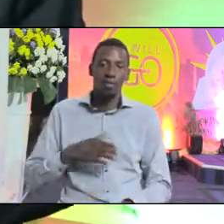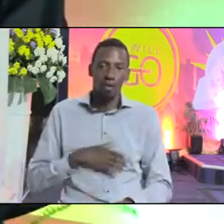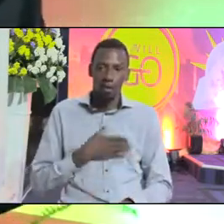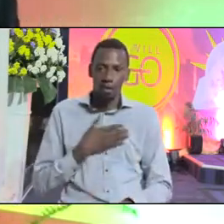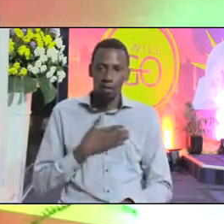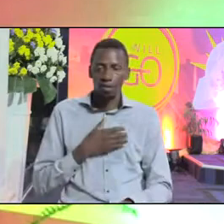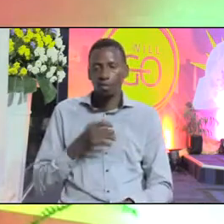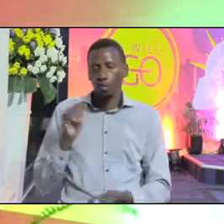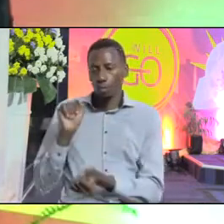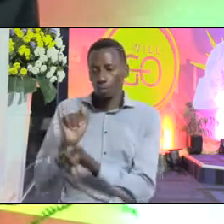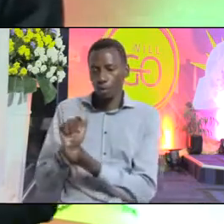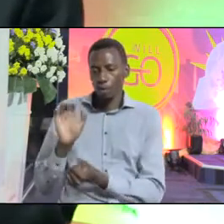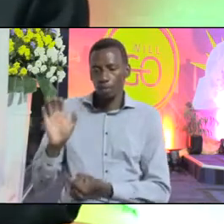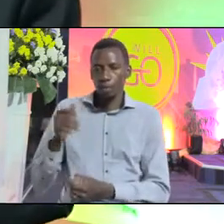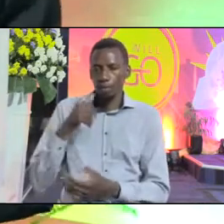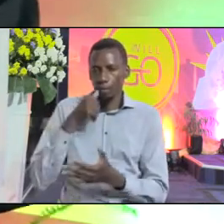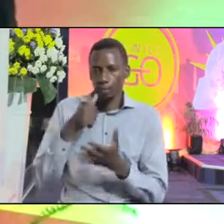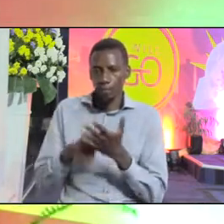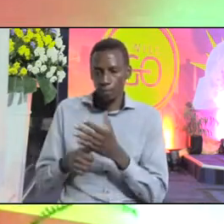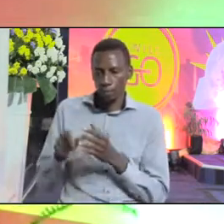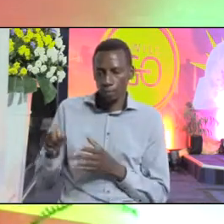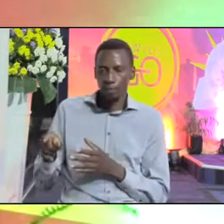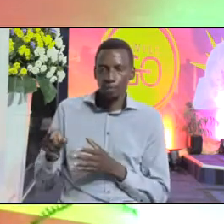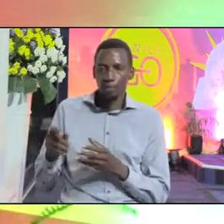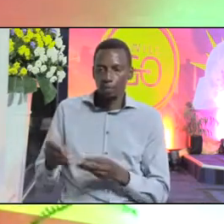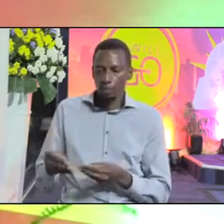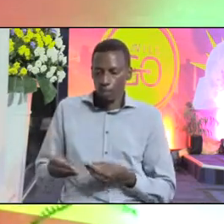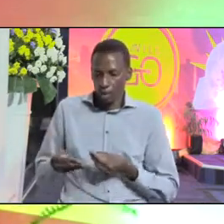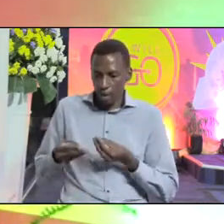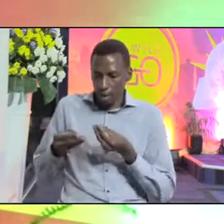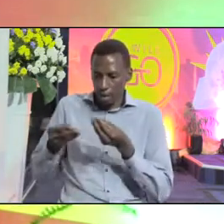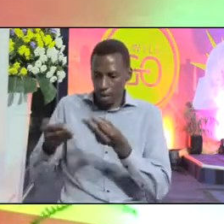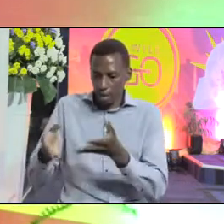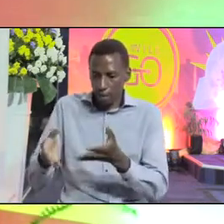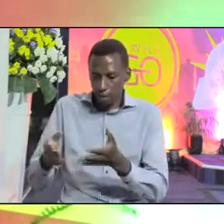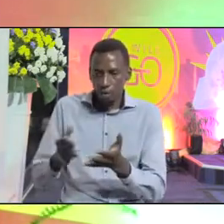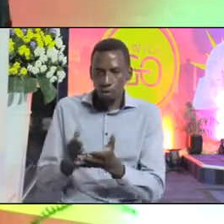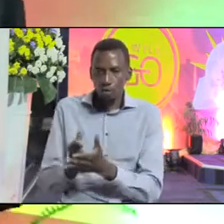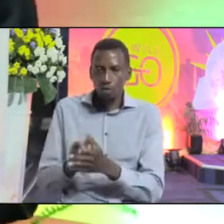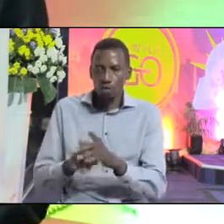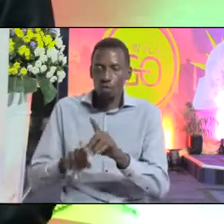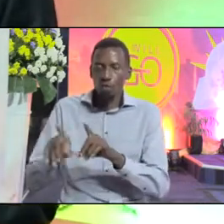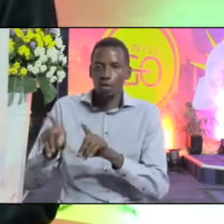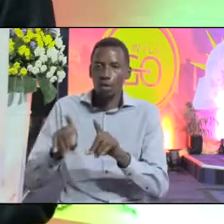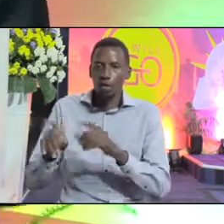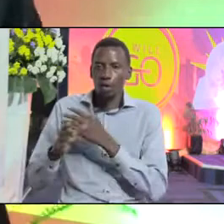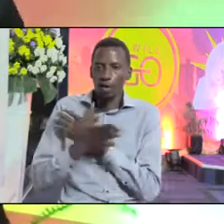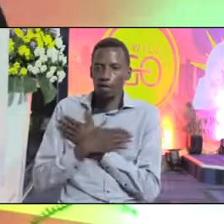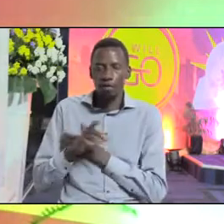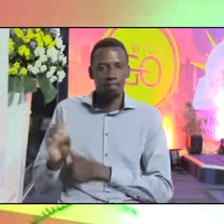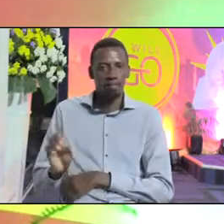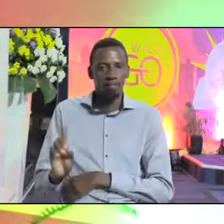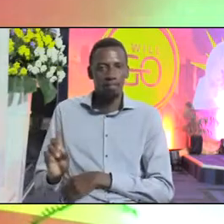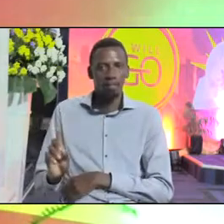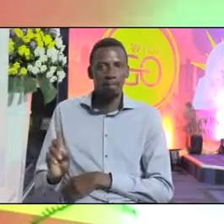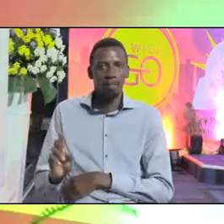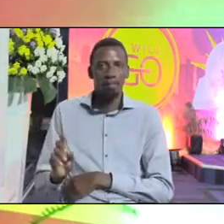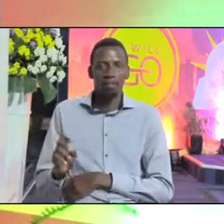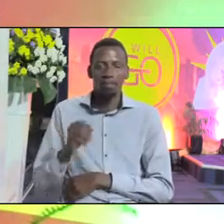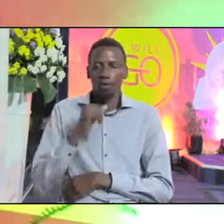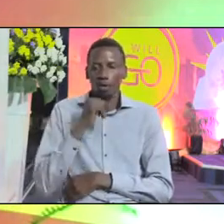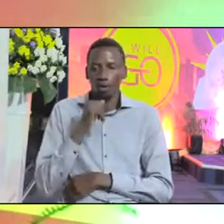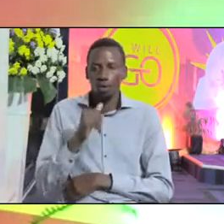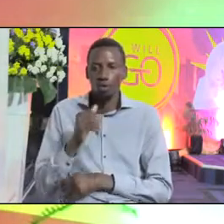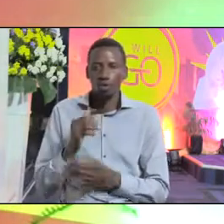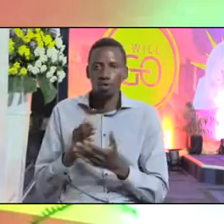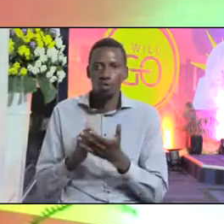letter was not delivered by traveling companions. No, not by